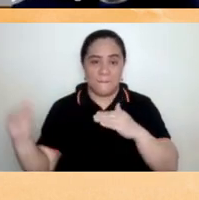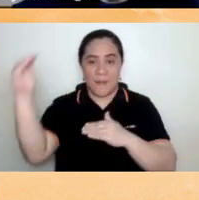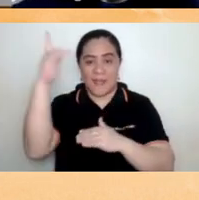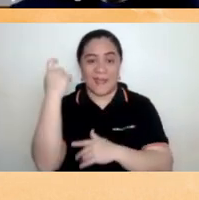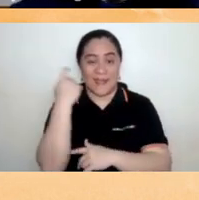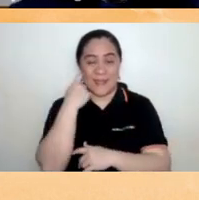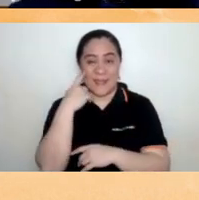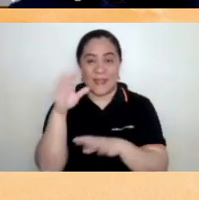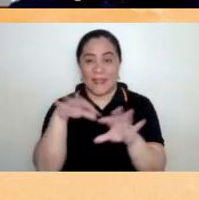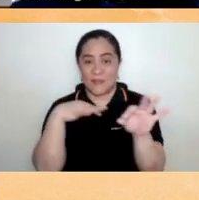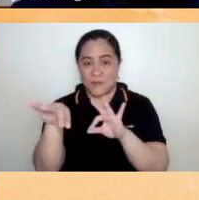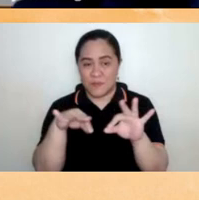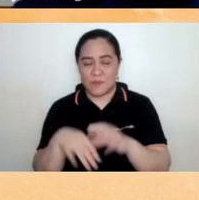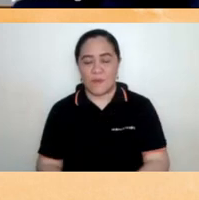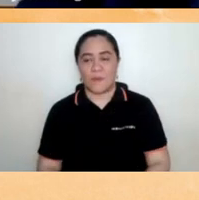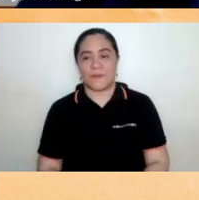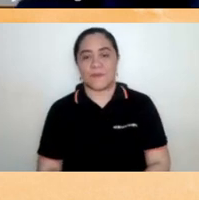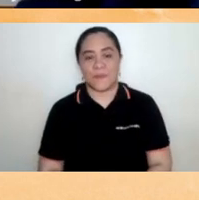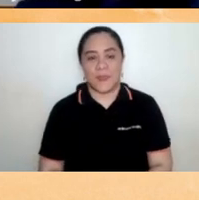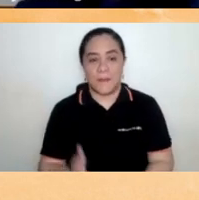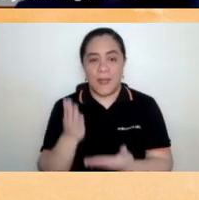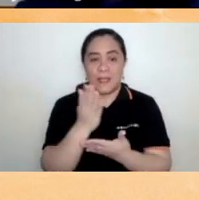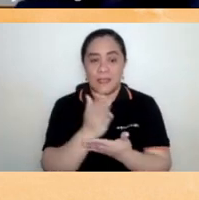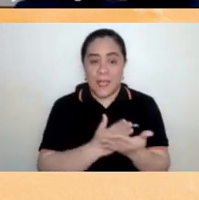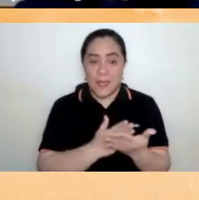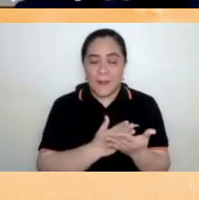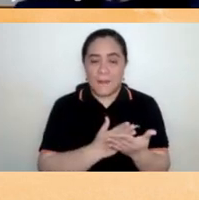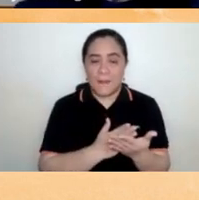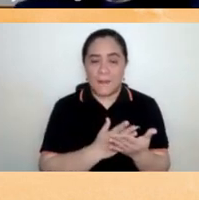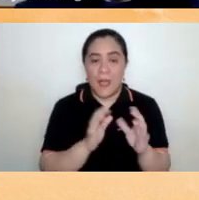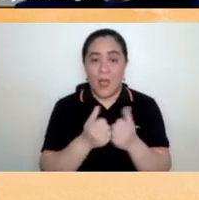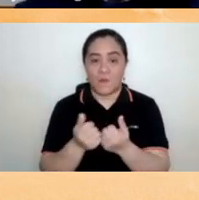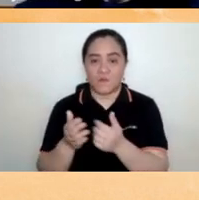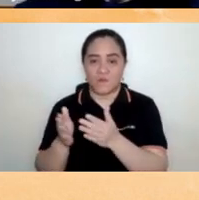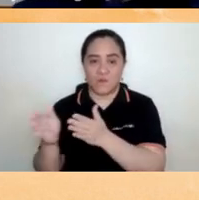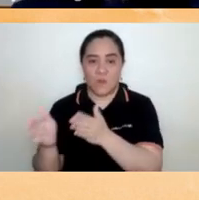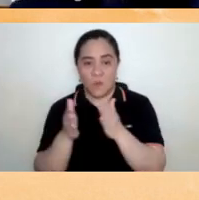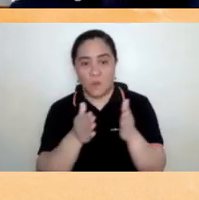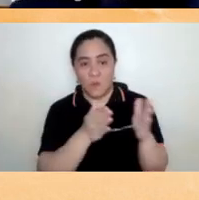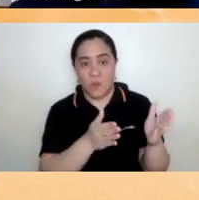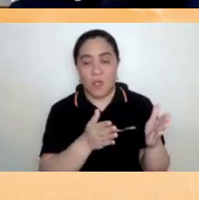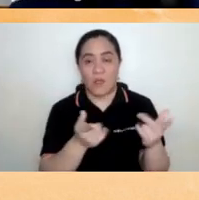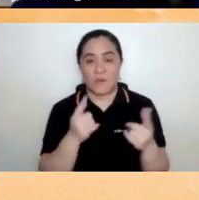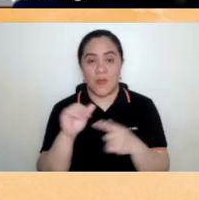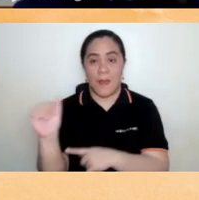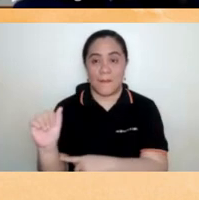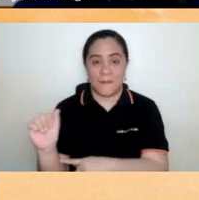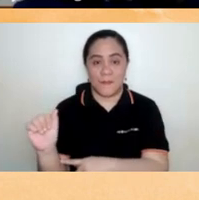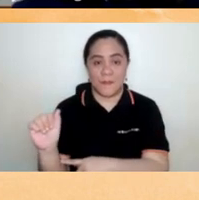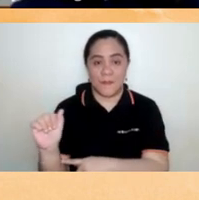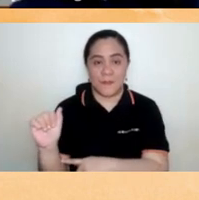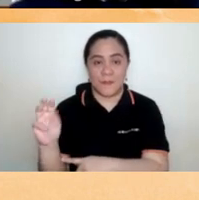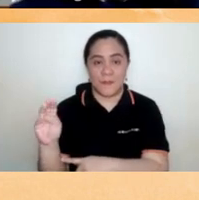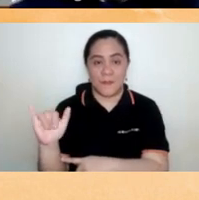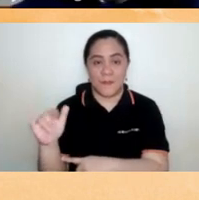strategies. Some of the ways to calm the amygdala through the cortex are: one,